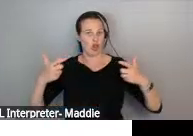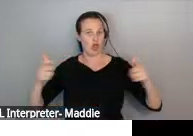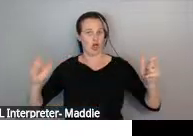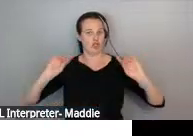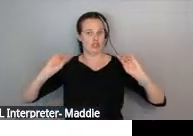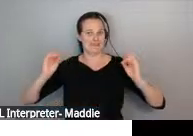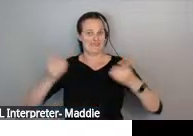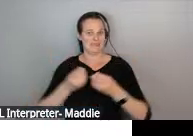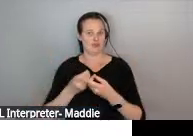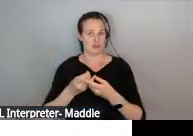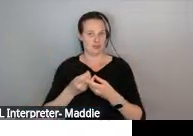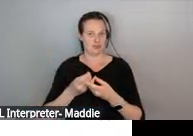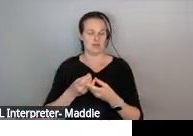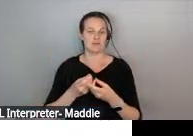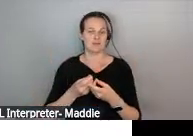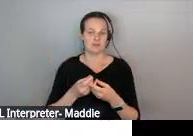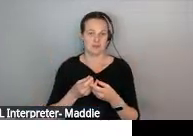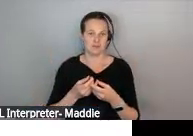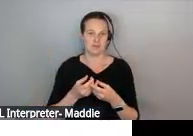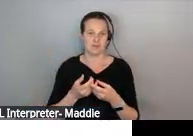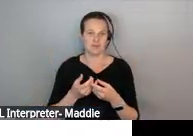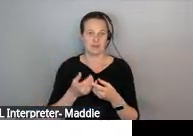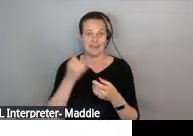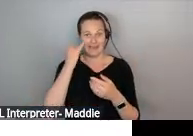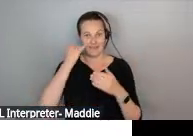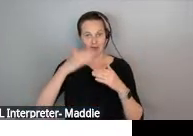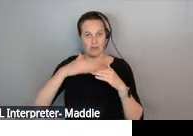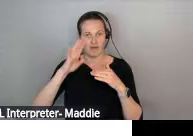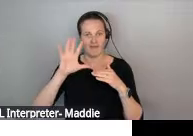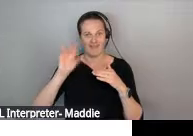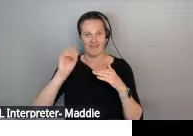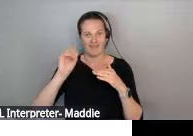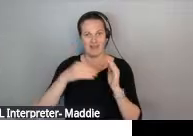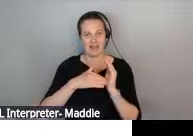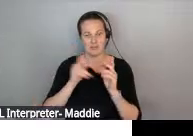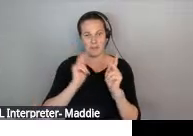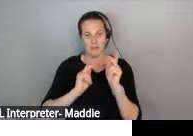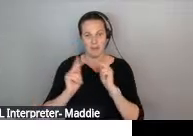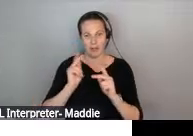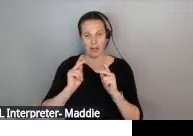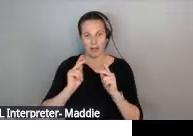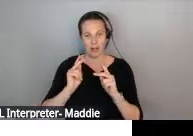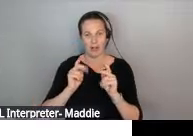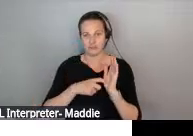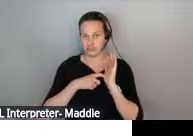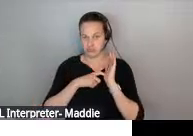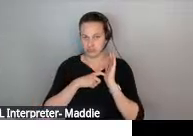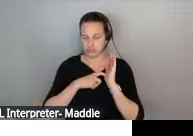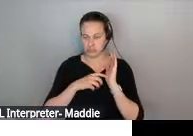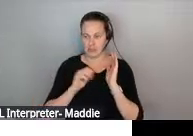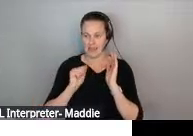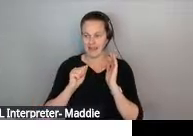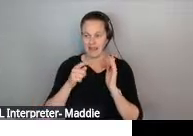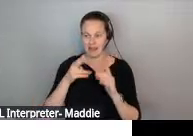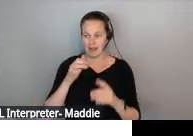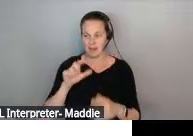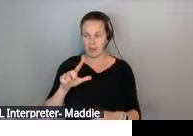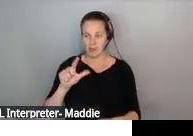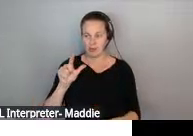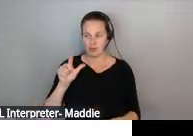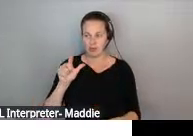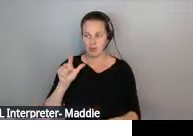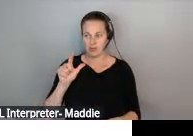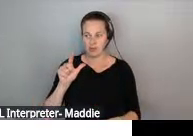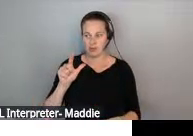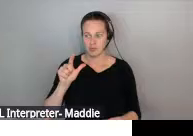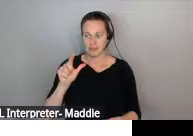are ones in areas larger than 50,000 people on April 24th, 2026.